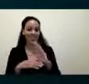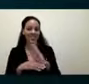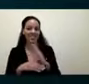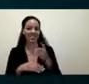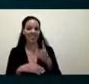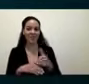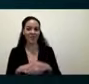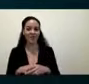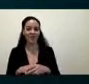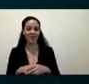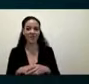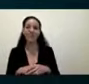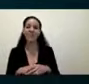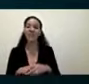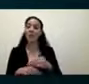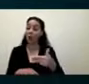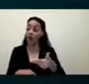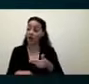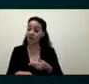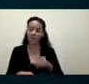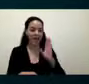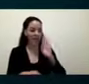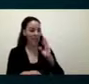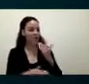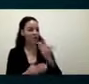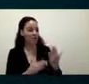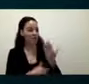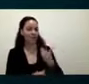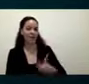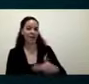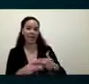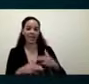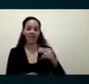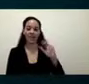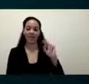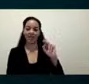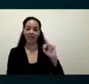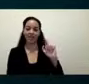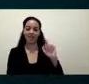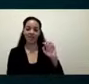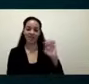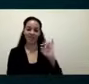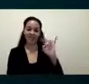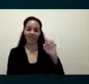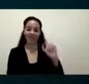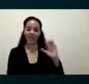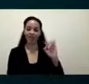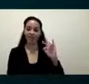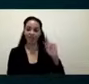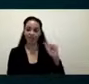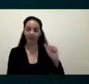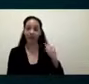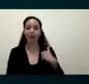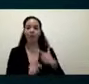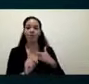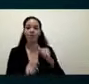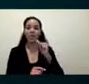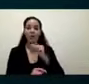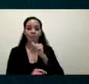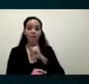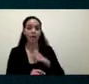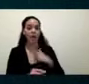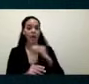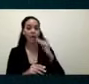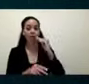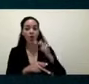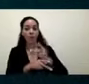Hi, good morning. My name is Nalila Kalda, and I am from Scottsdale, Arizona. I am a home care worker, and I have been working